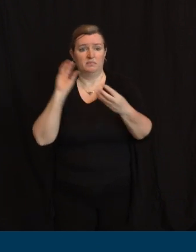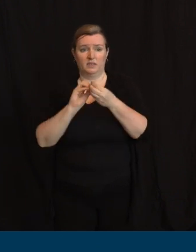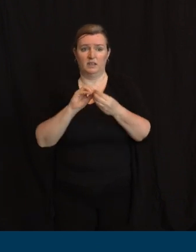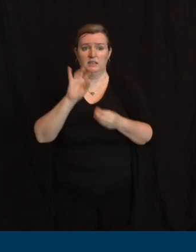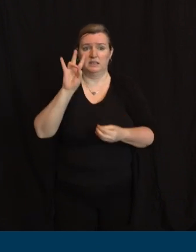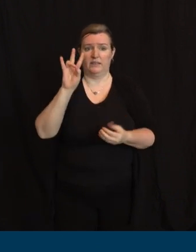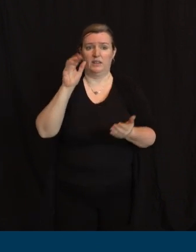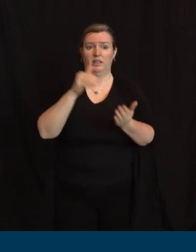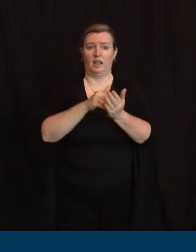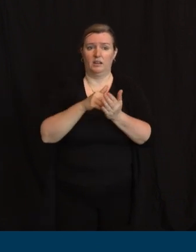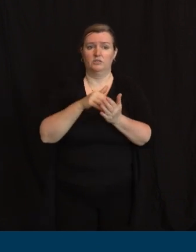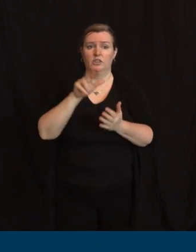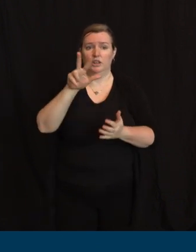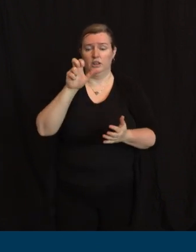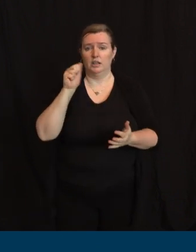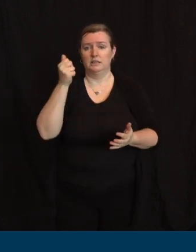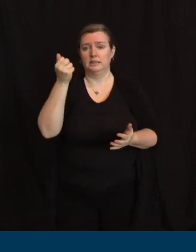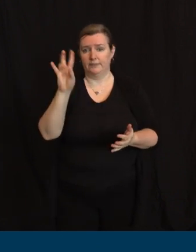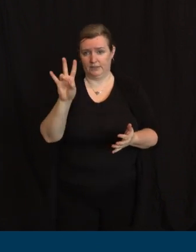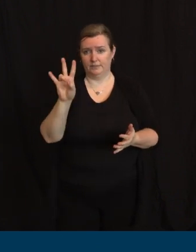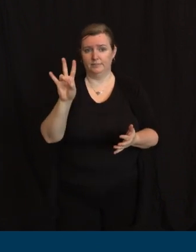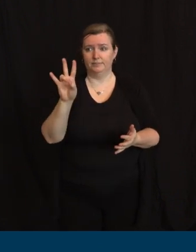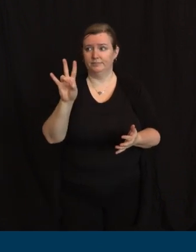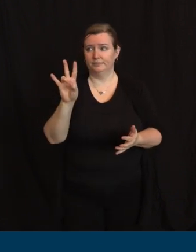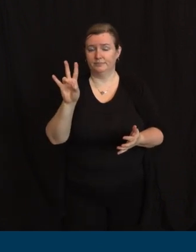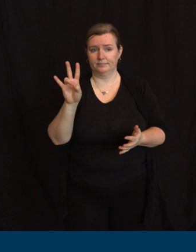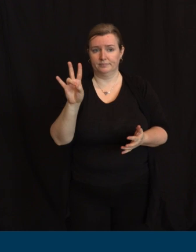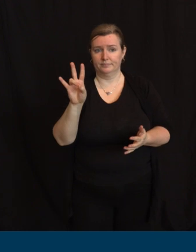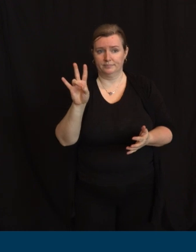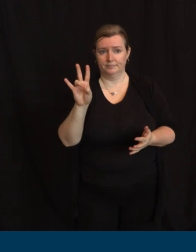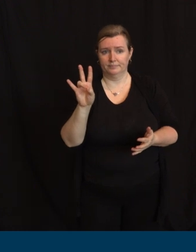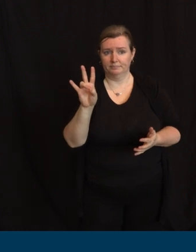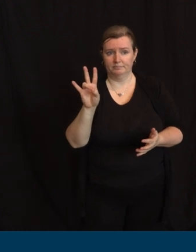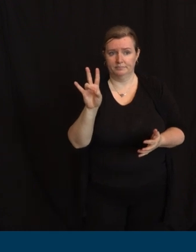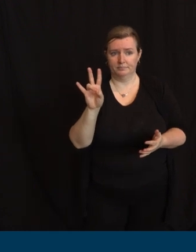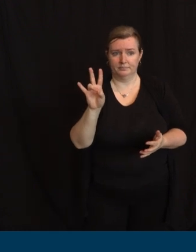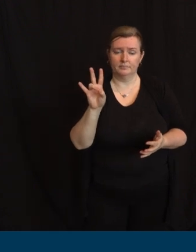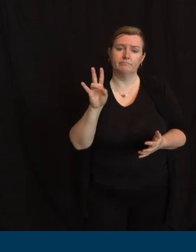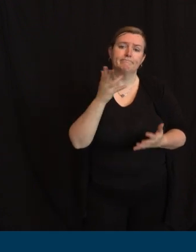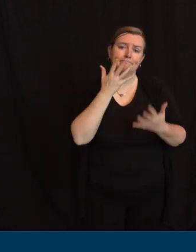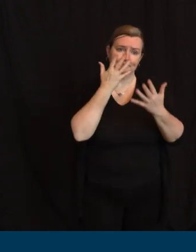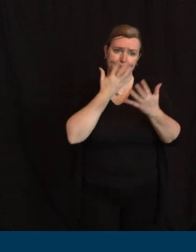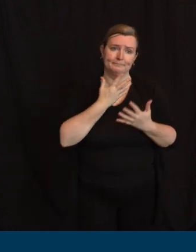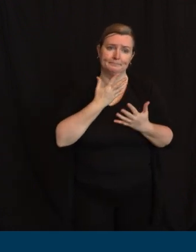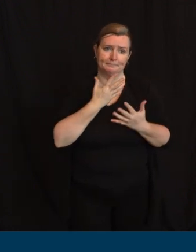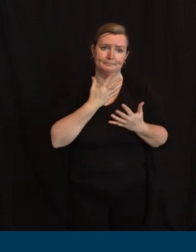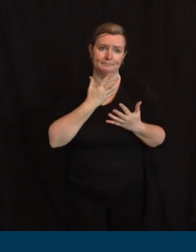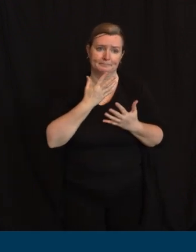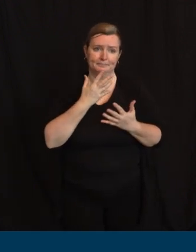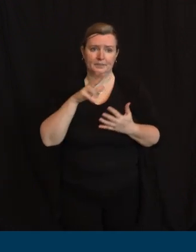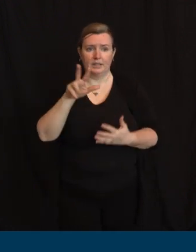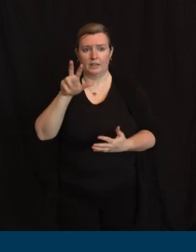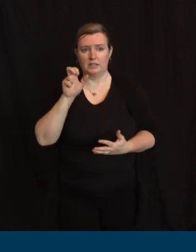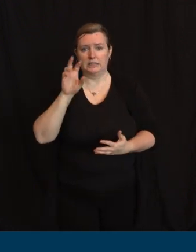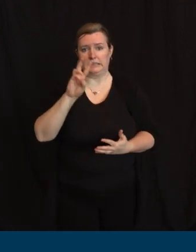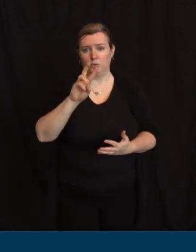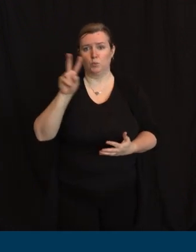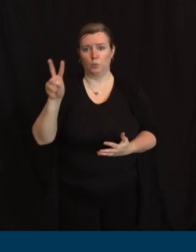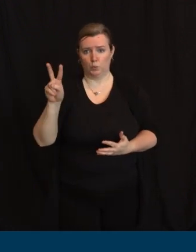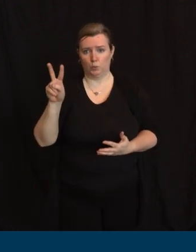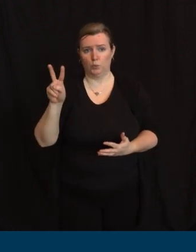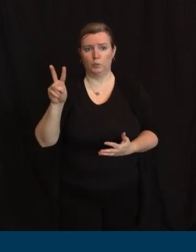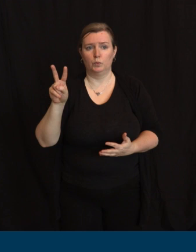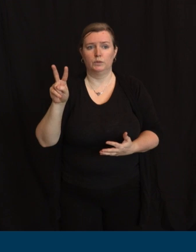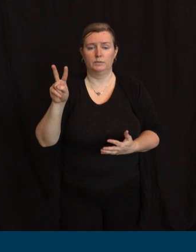75,317 cases in our state. And sadly, we're reporting 362 new deaths, of